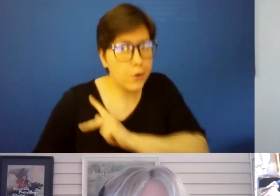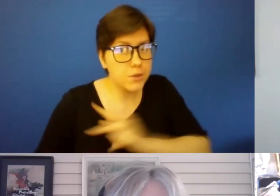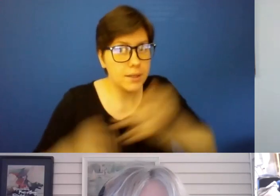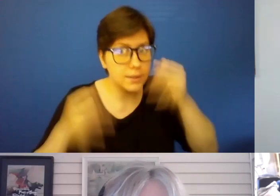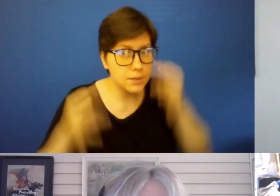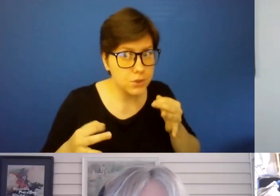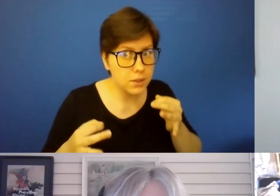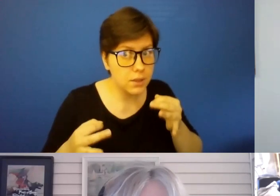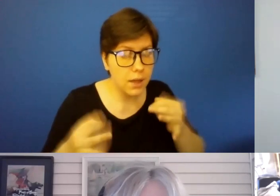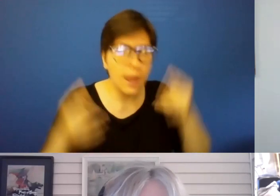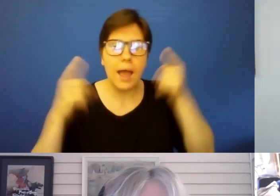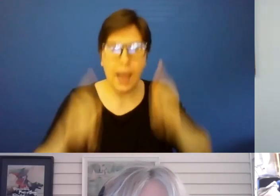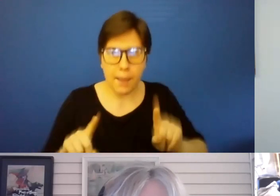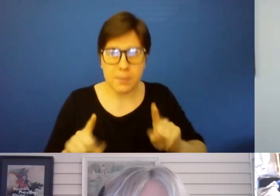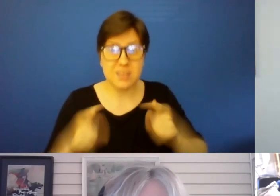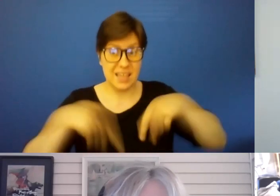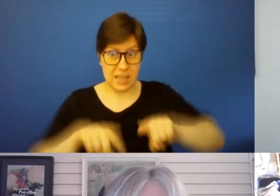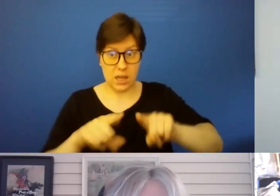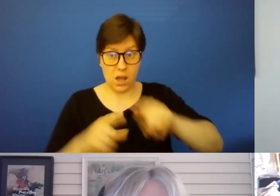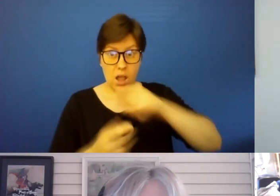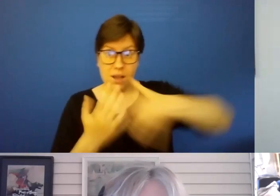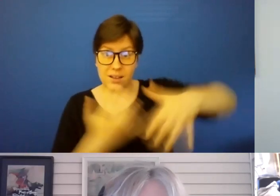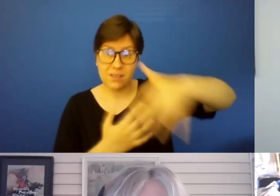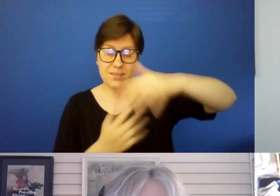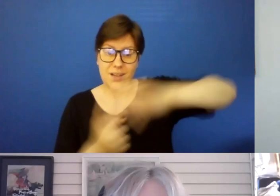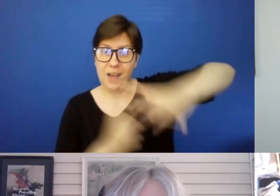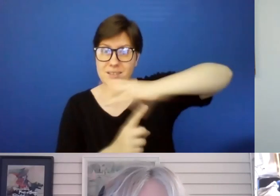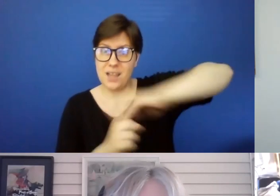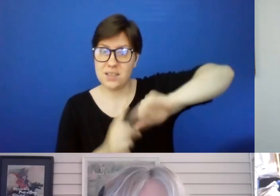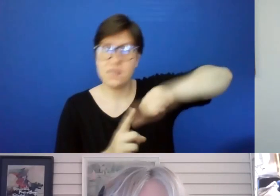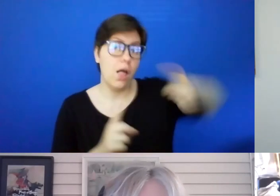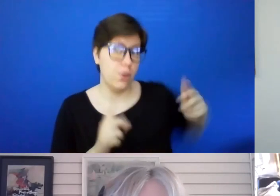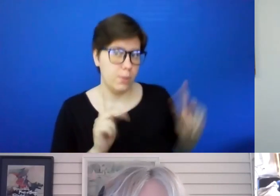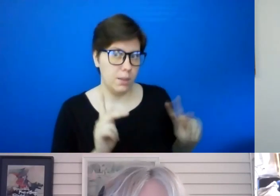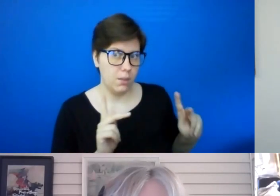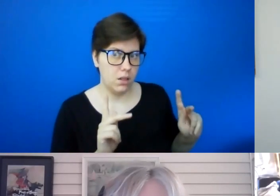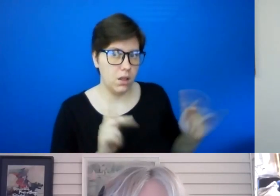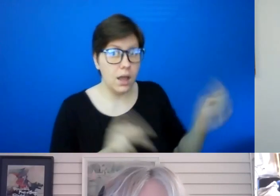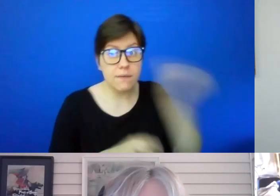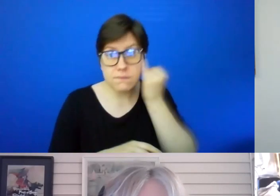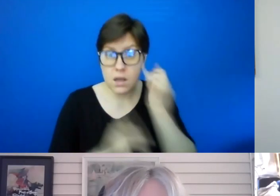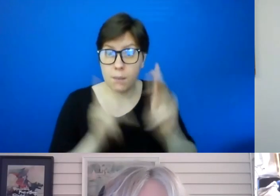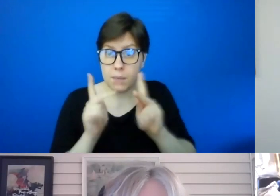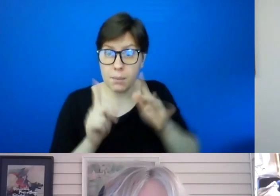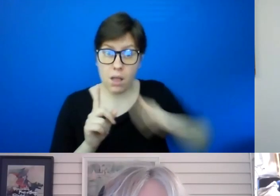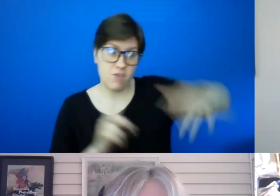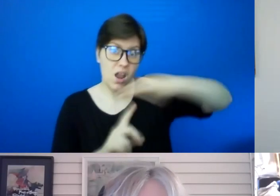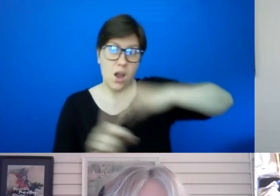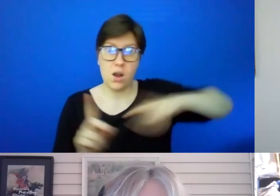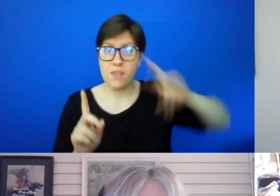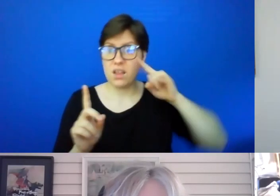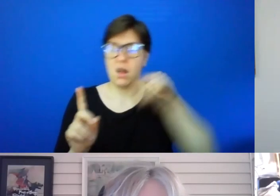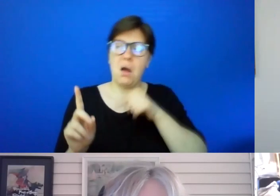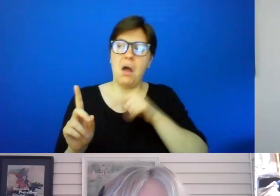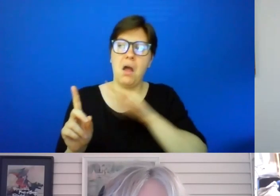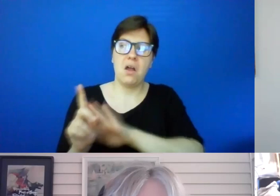occurs in a context of other people. And if people around you think that your life is not